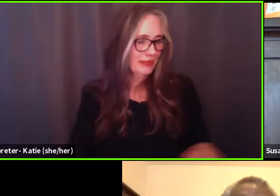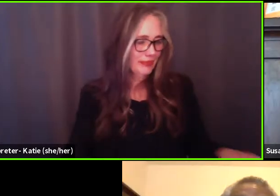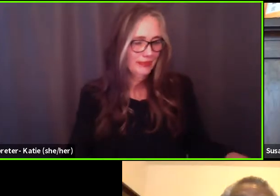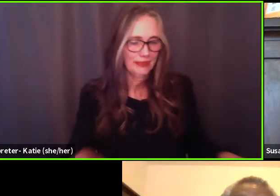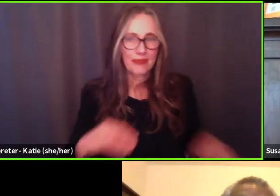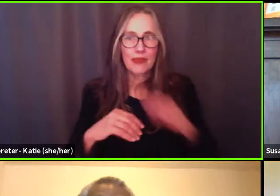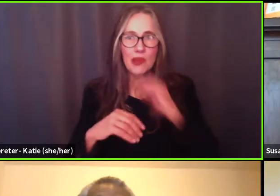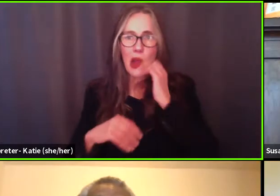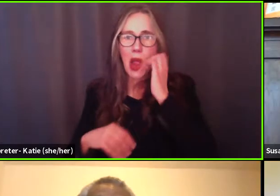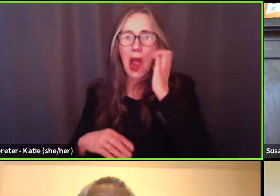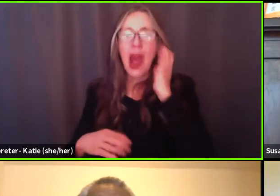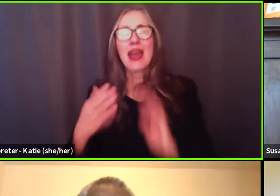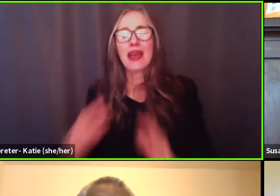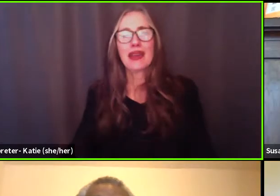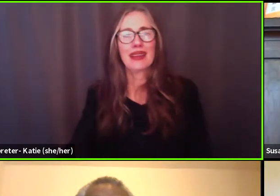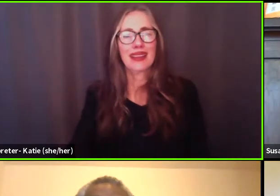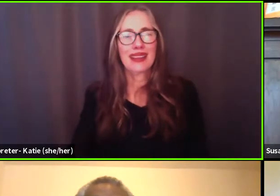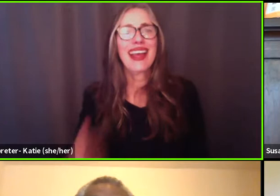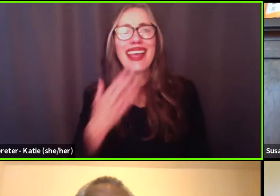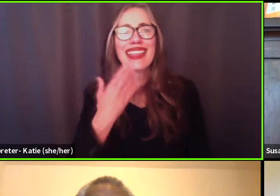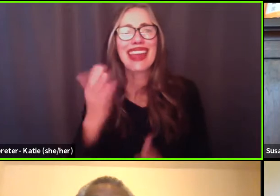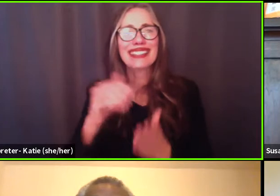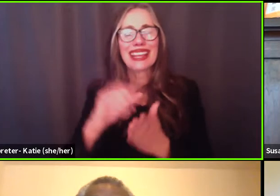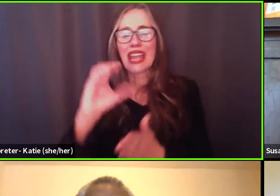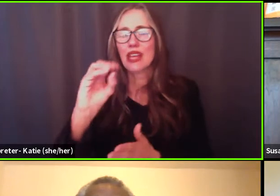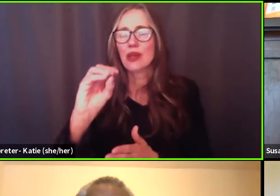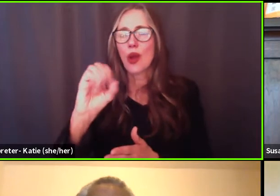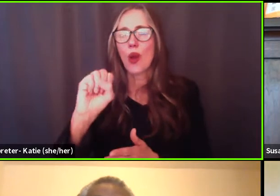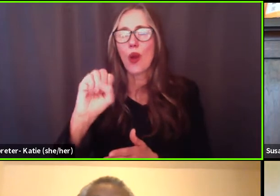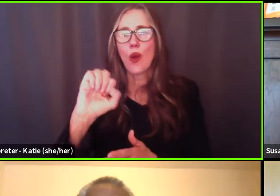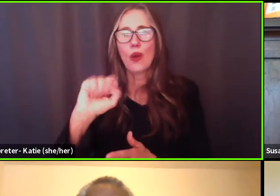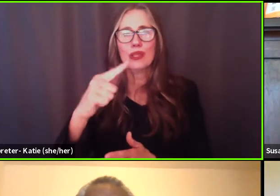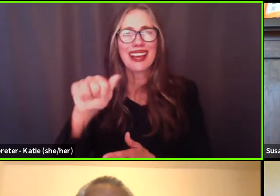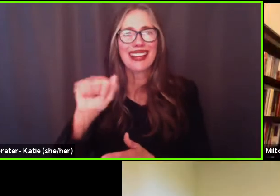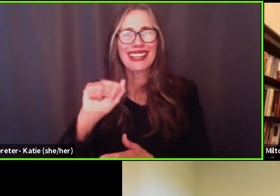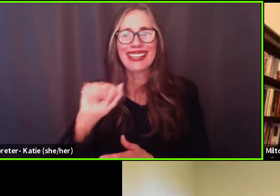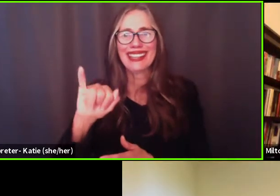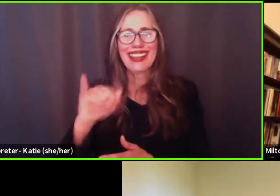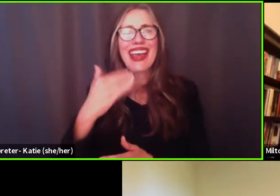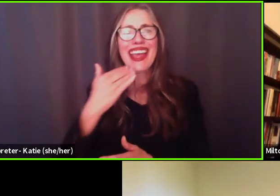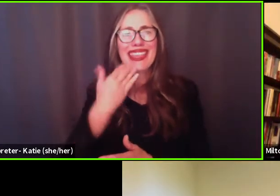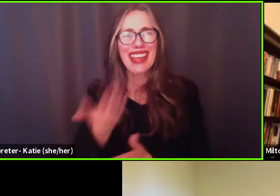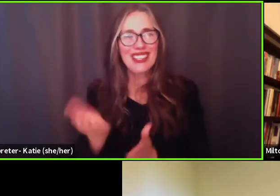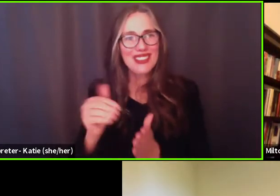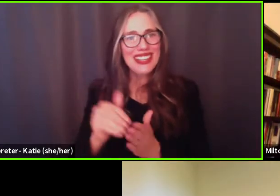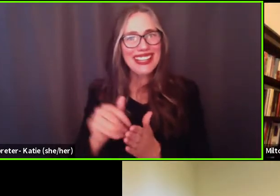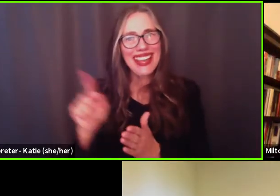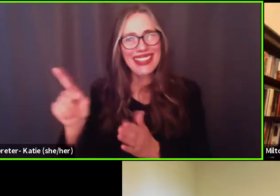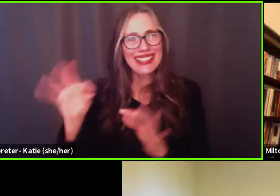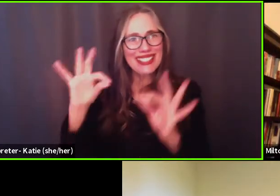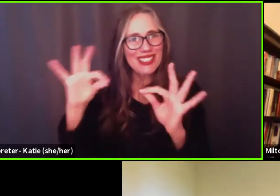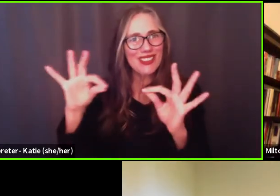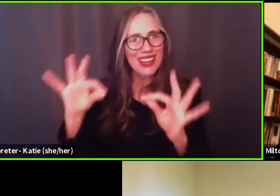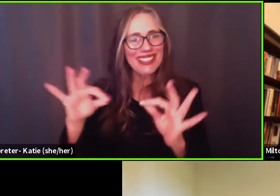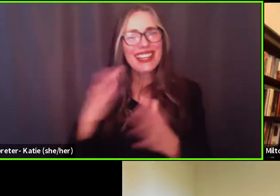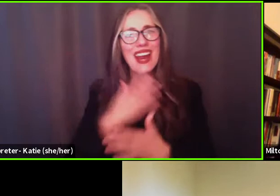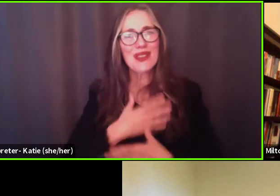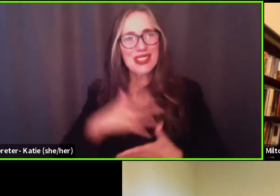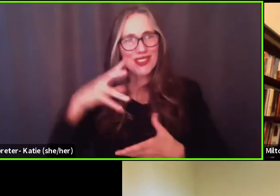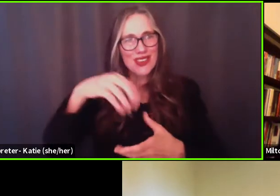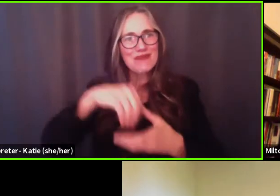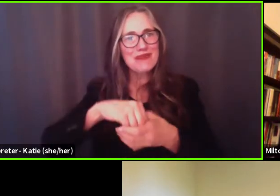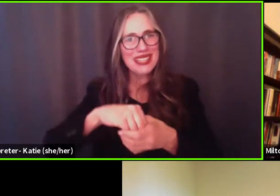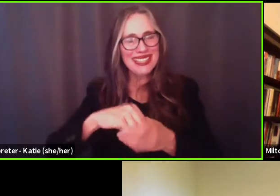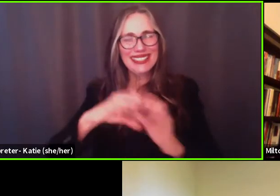thanks again osagi thank you this is great always fun being in conversation yes indeed